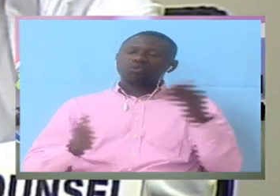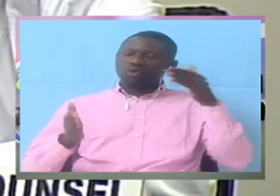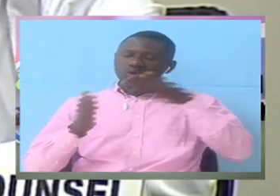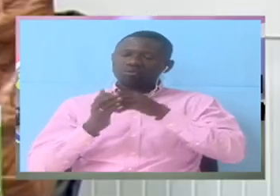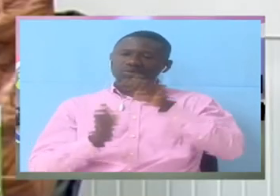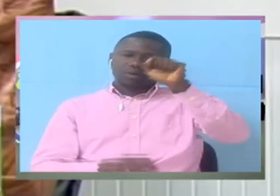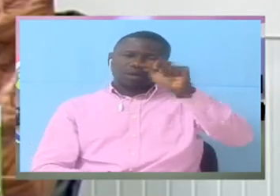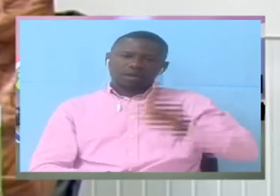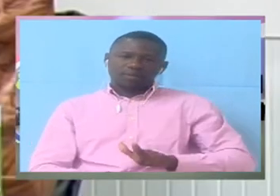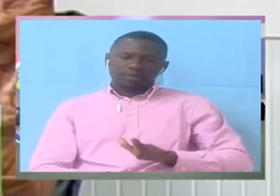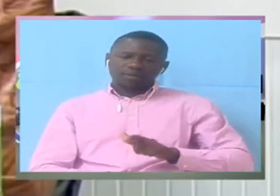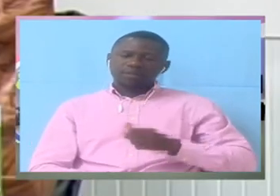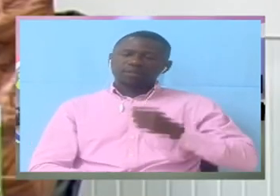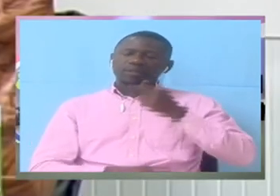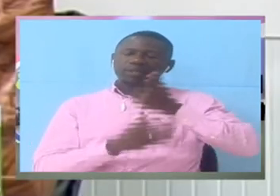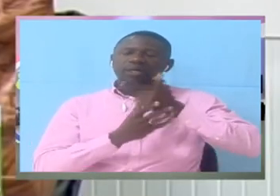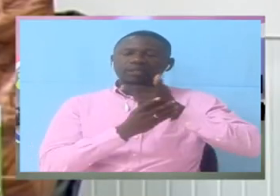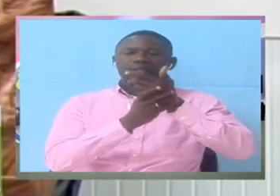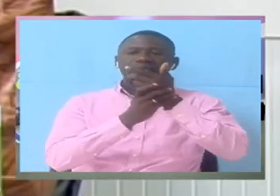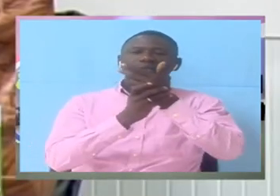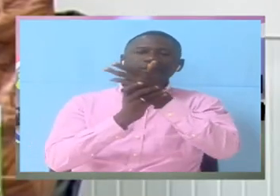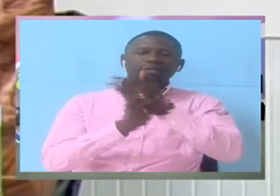1995, correct? Kom toko be sambala April karo